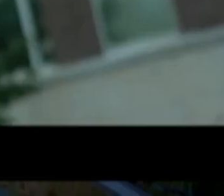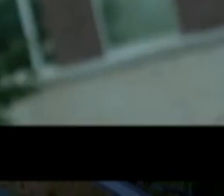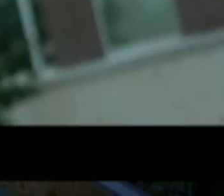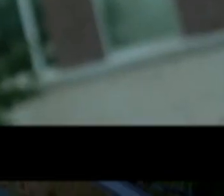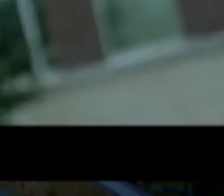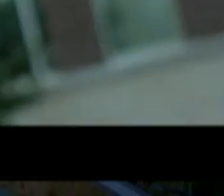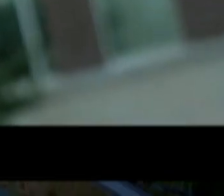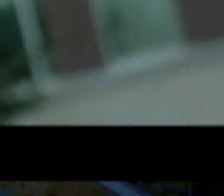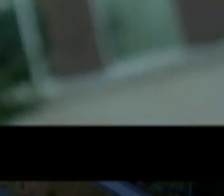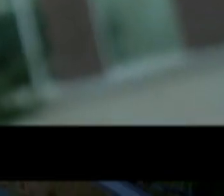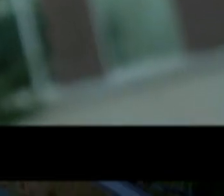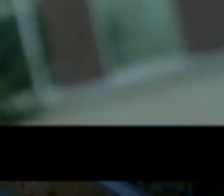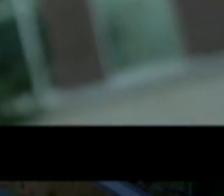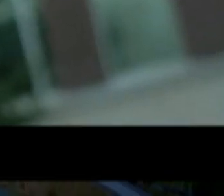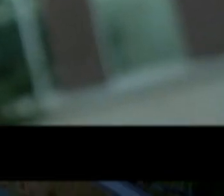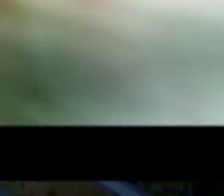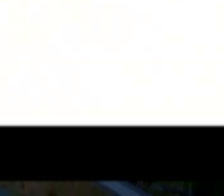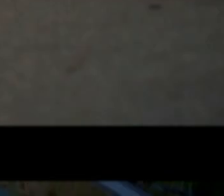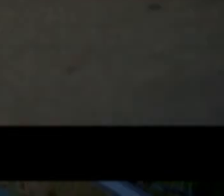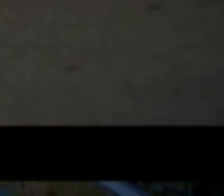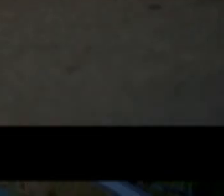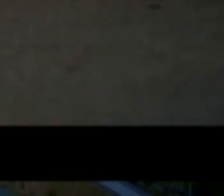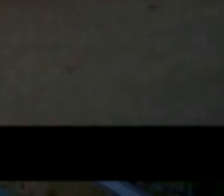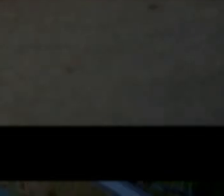it was.